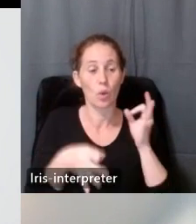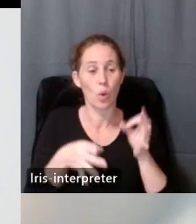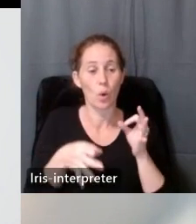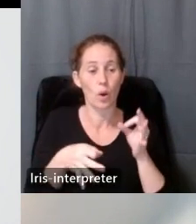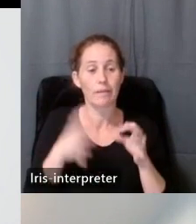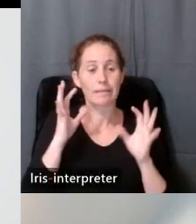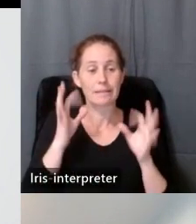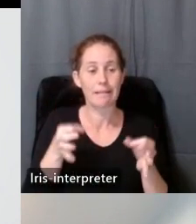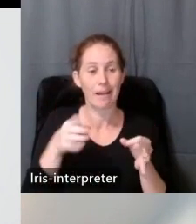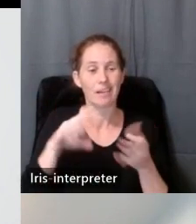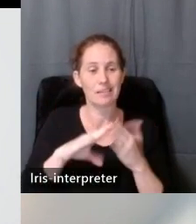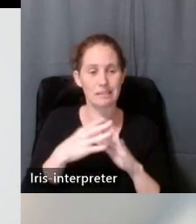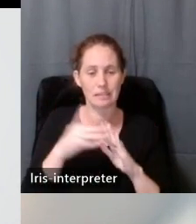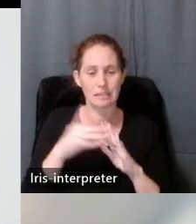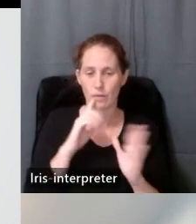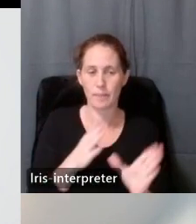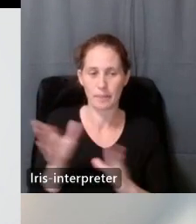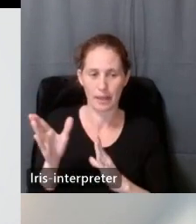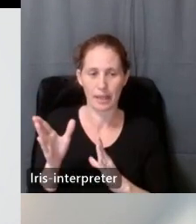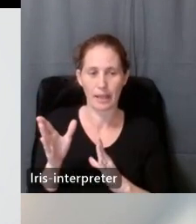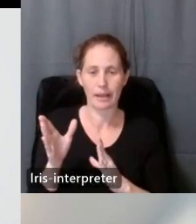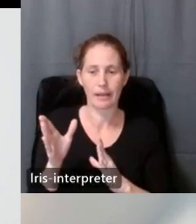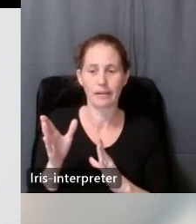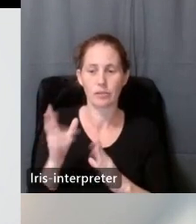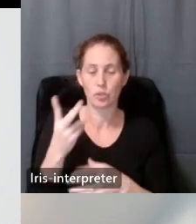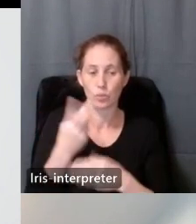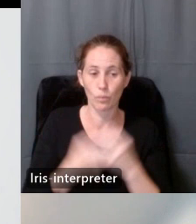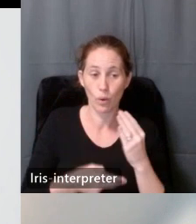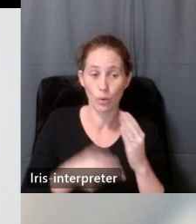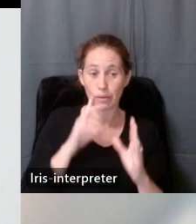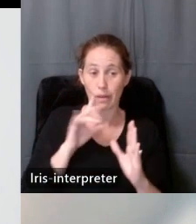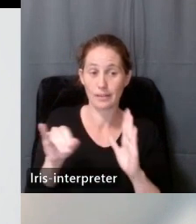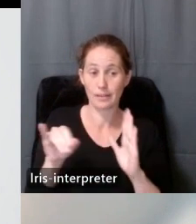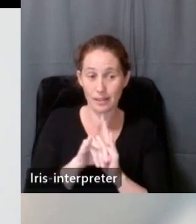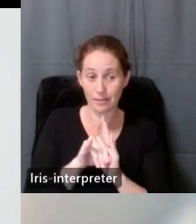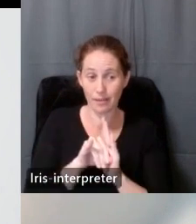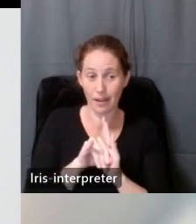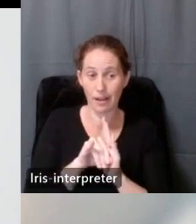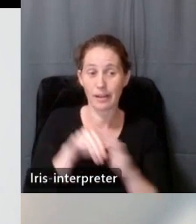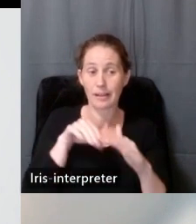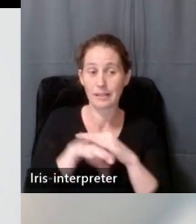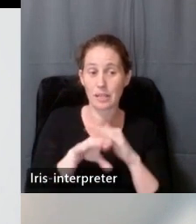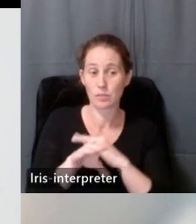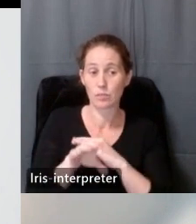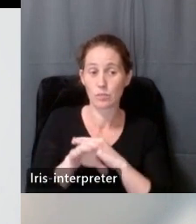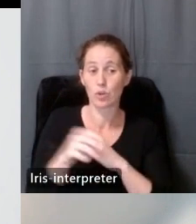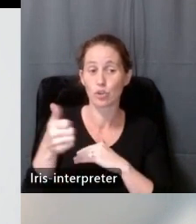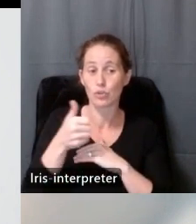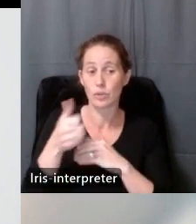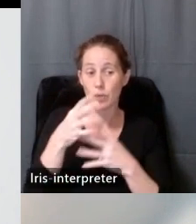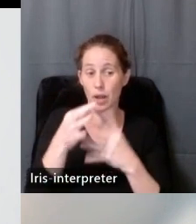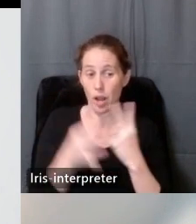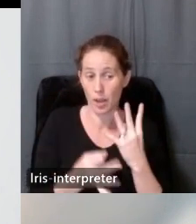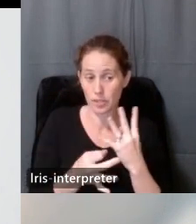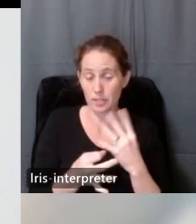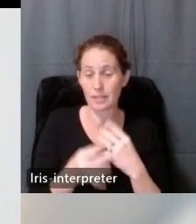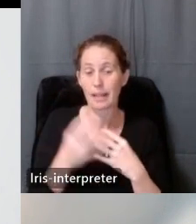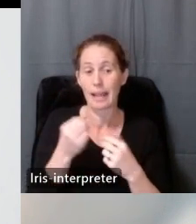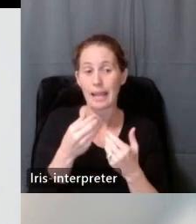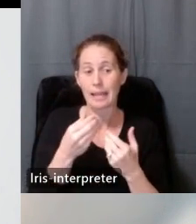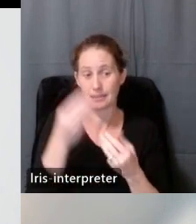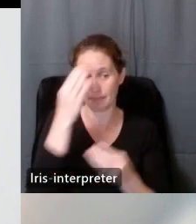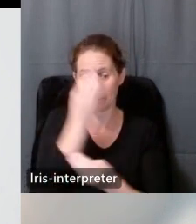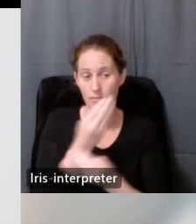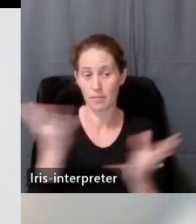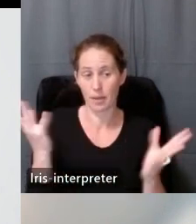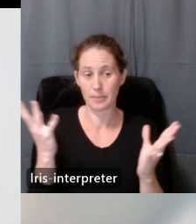city needed to have a plan to both identify accessible transportation options and publicize